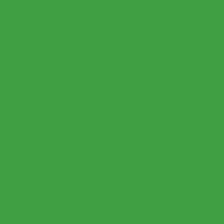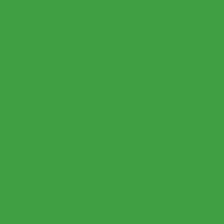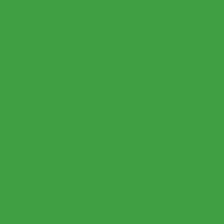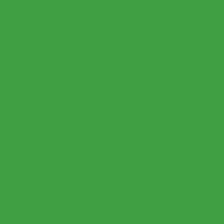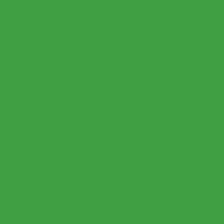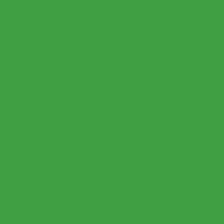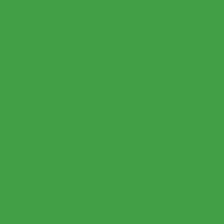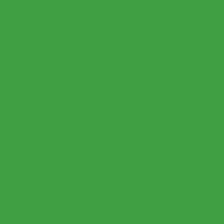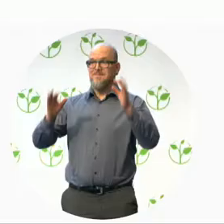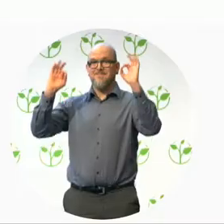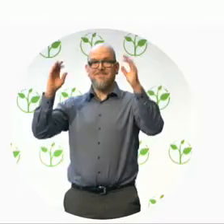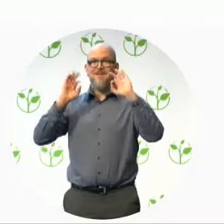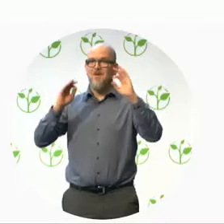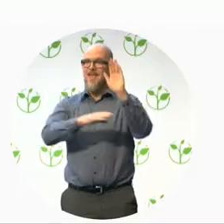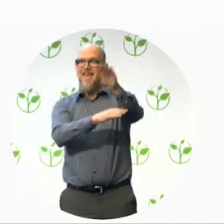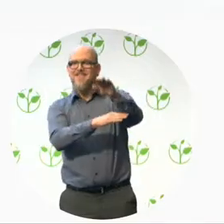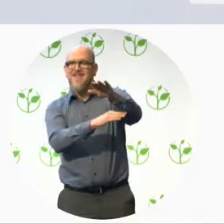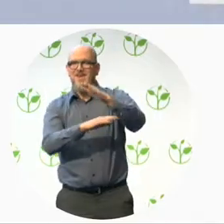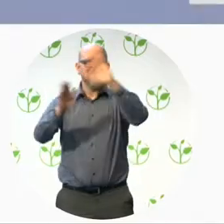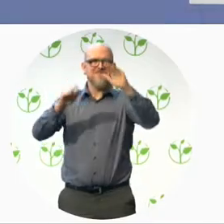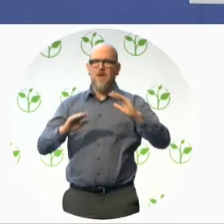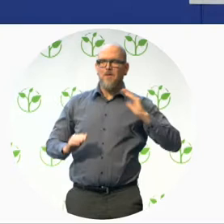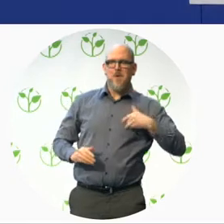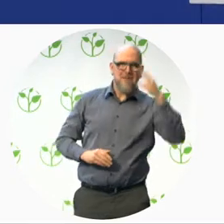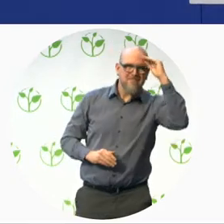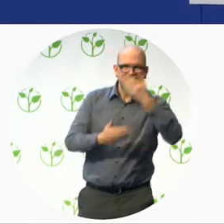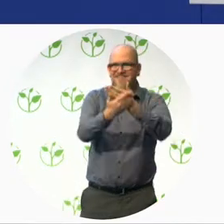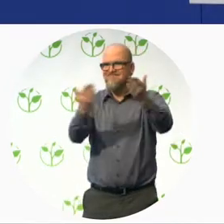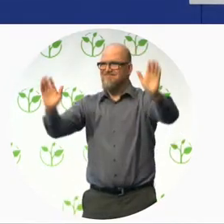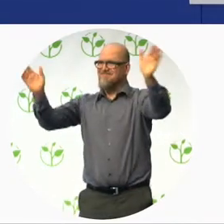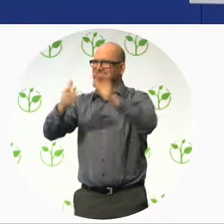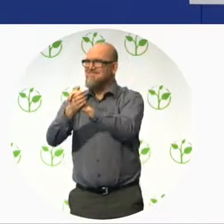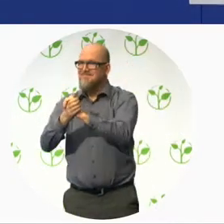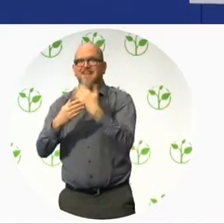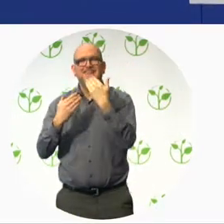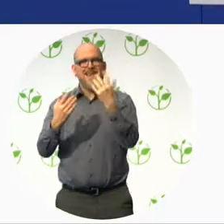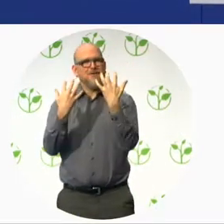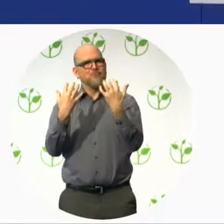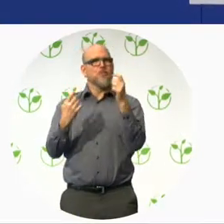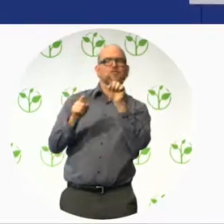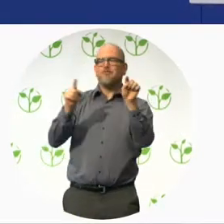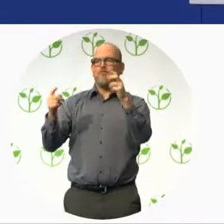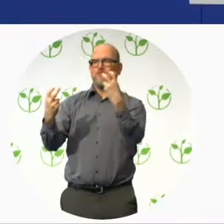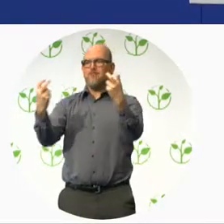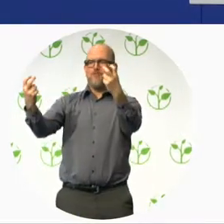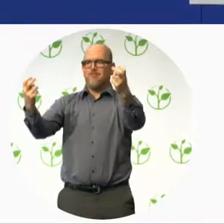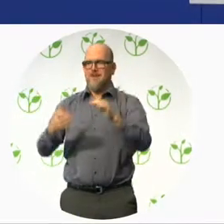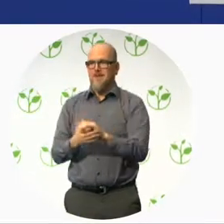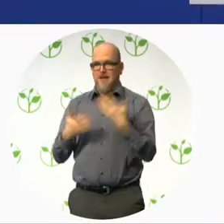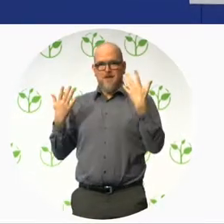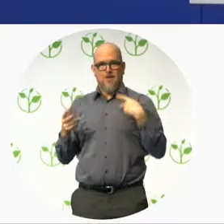Good afternoon, ladies and gentlemen. Thank you for joining us at this session, joint session on subtitling and